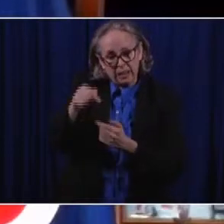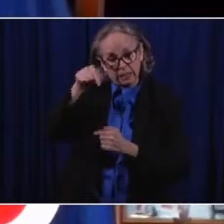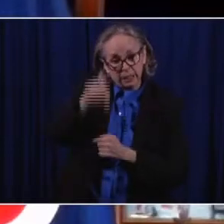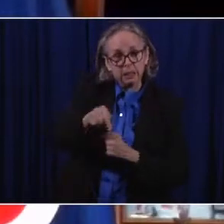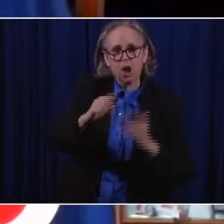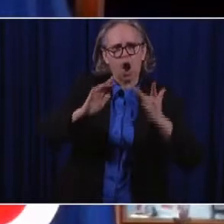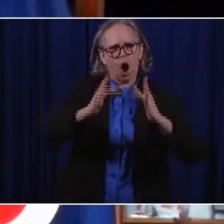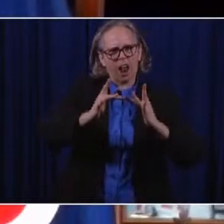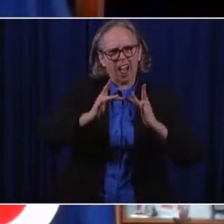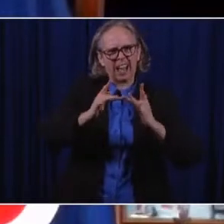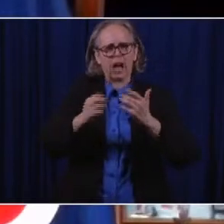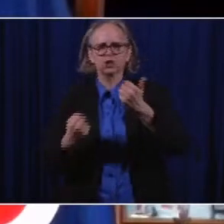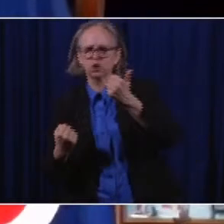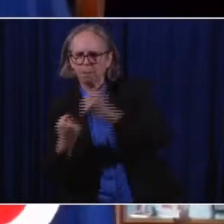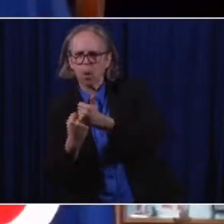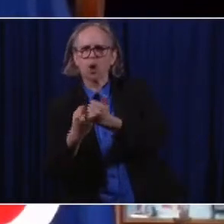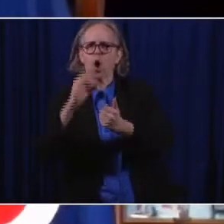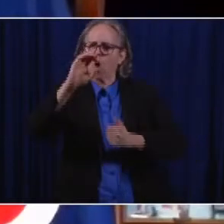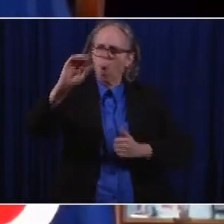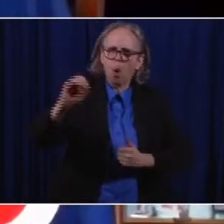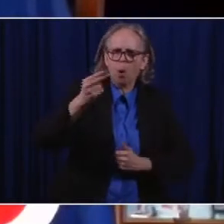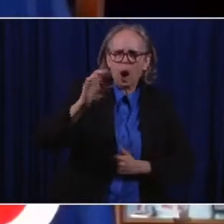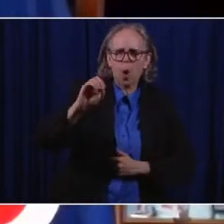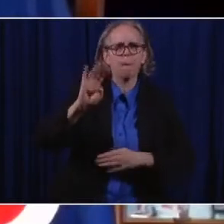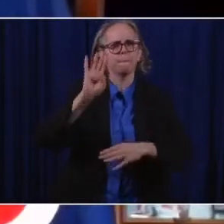your local retailers. They